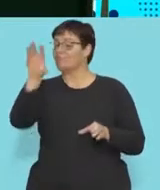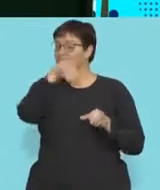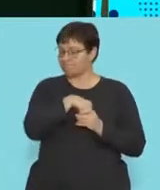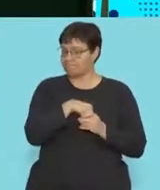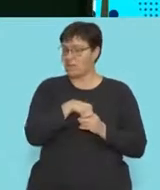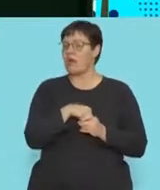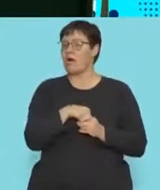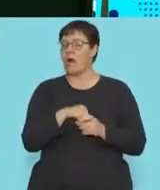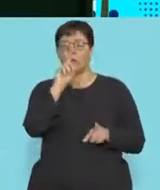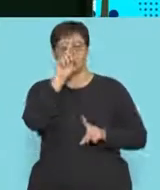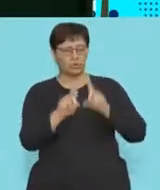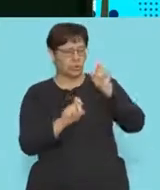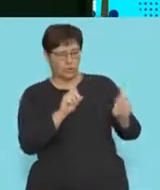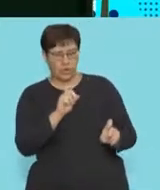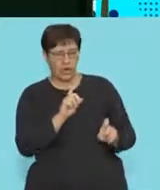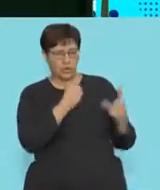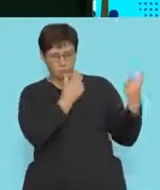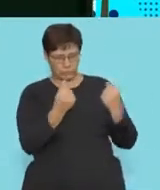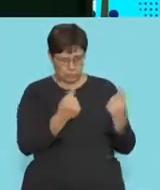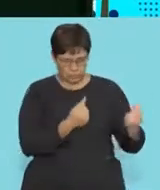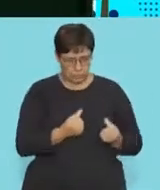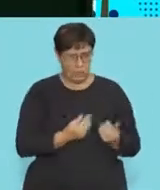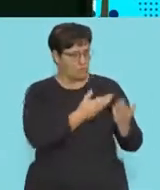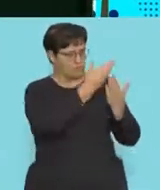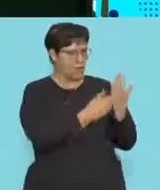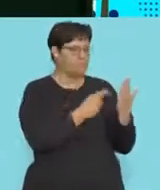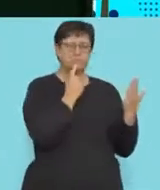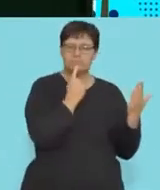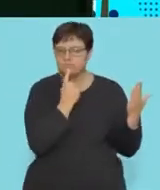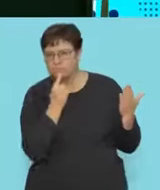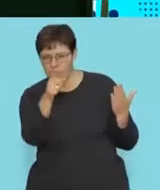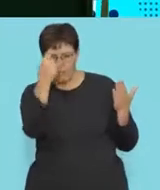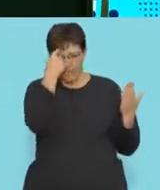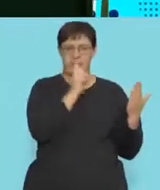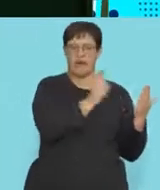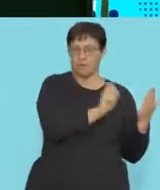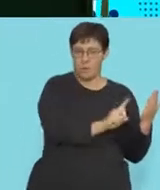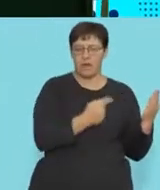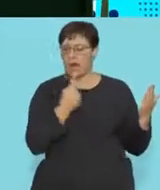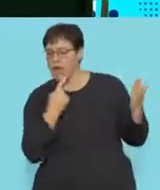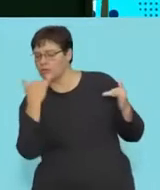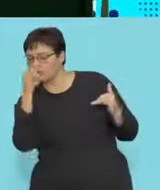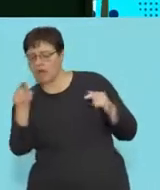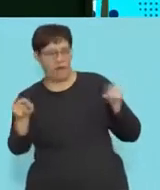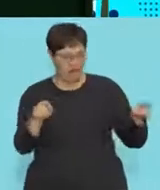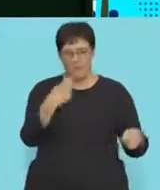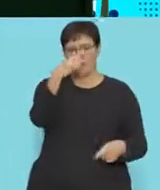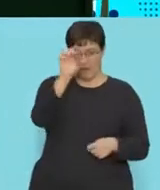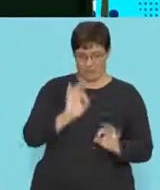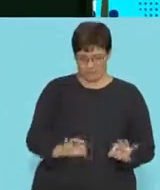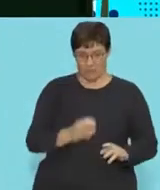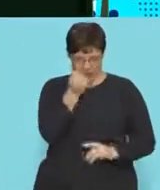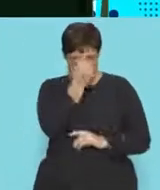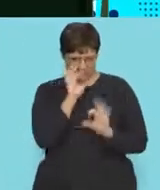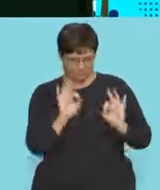this. As I work through these questions, pull out your paper, write down some of your answers. And as we go through this, you can check and see if you understand